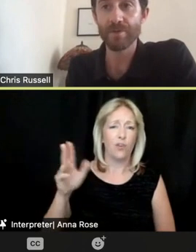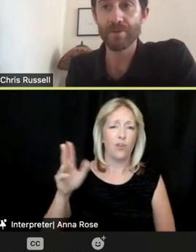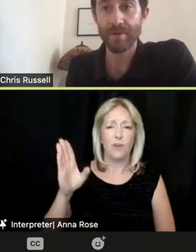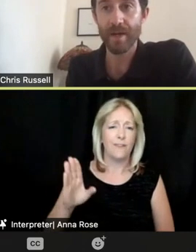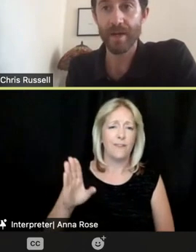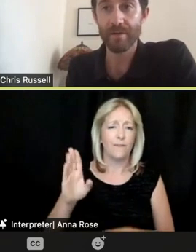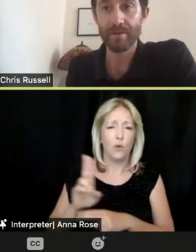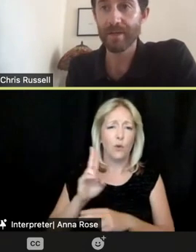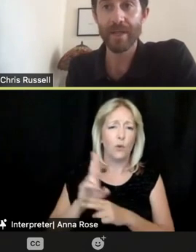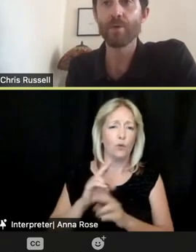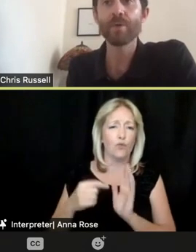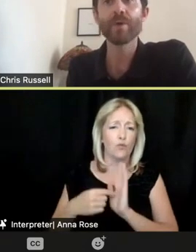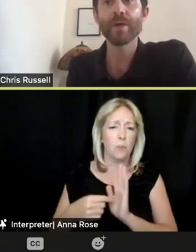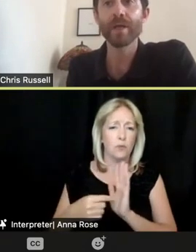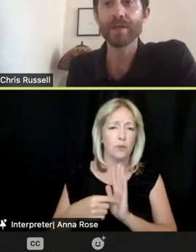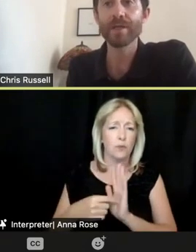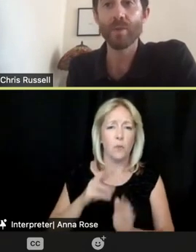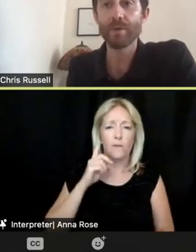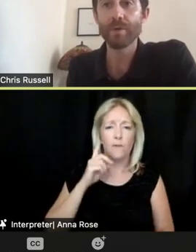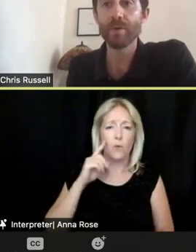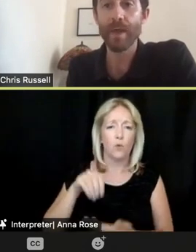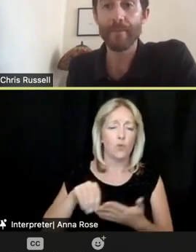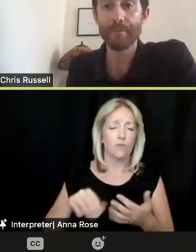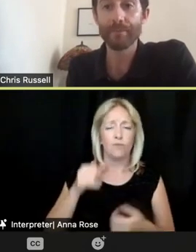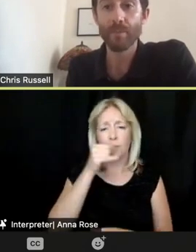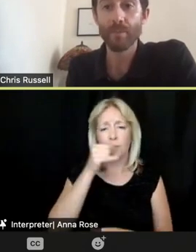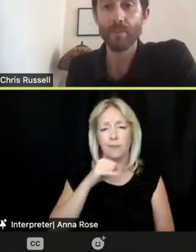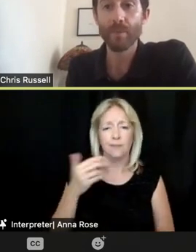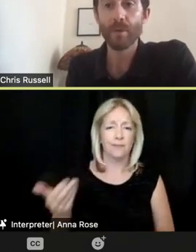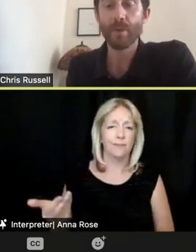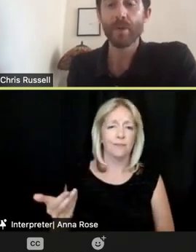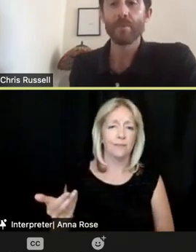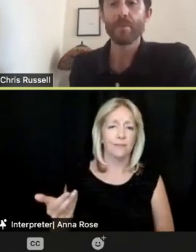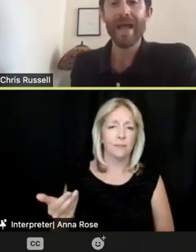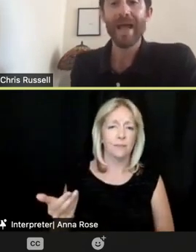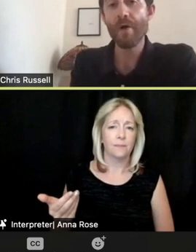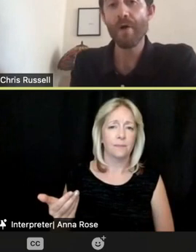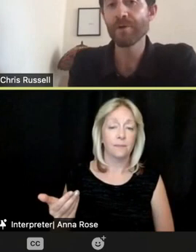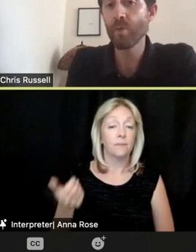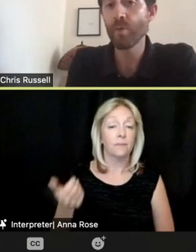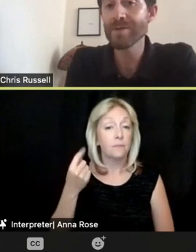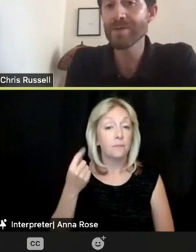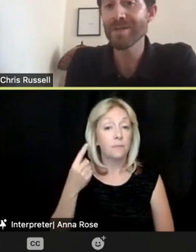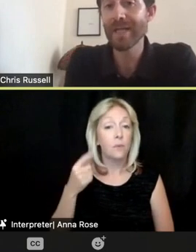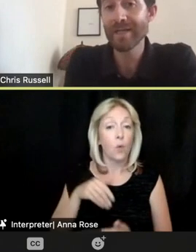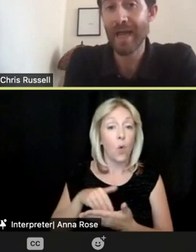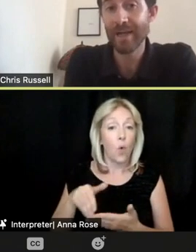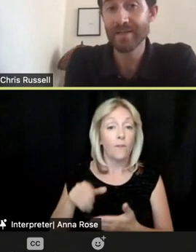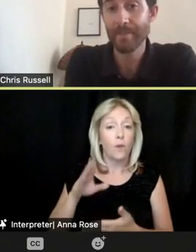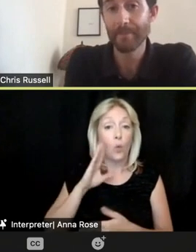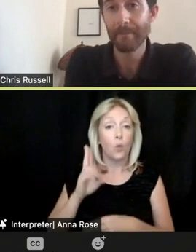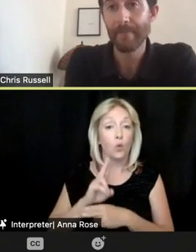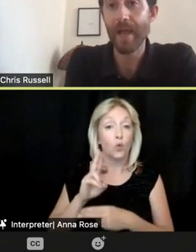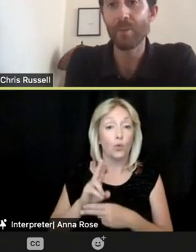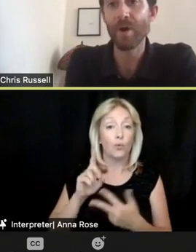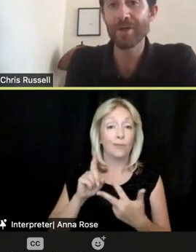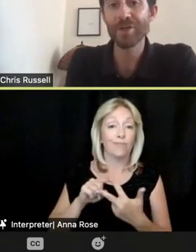for one of our students, right? That would be ridiculous. Why would we do that? But how often do we use an